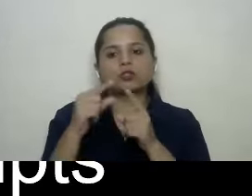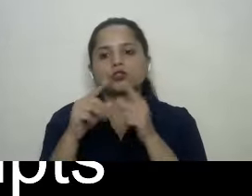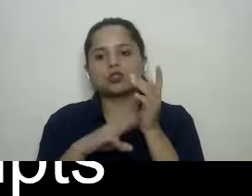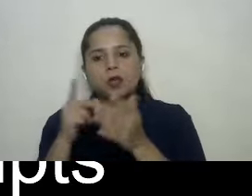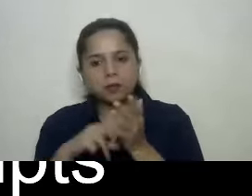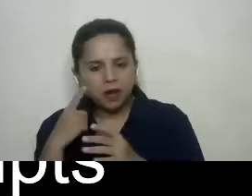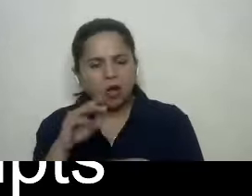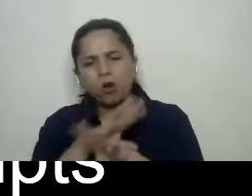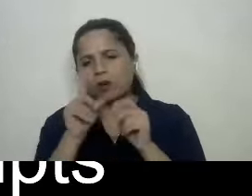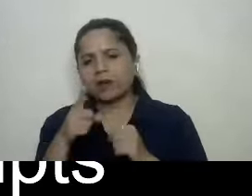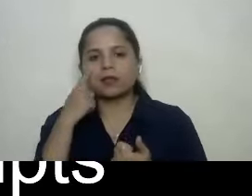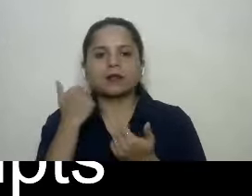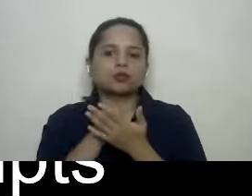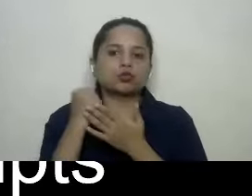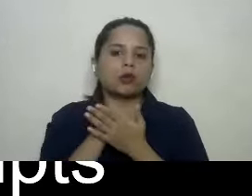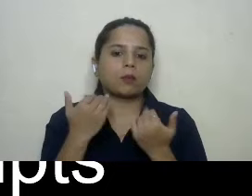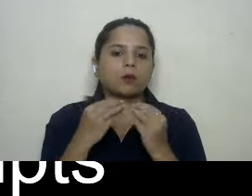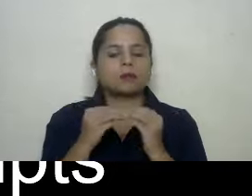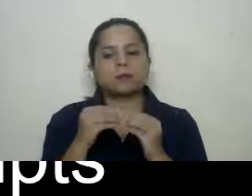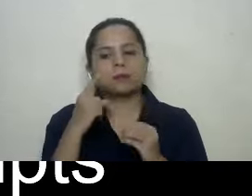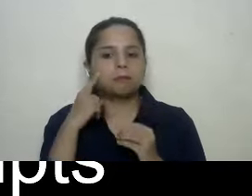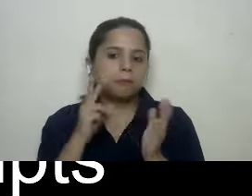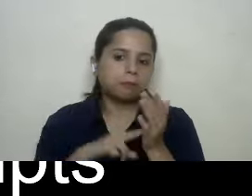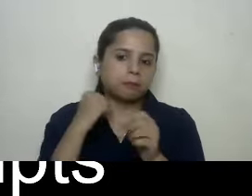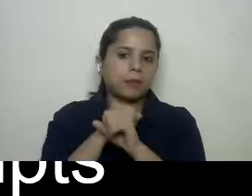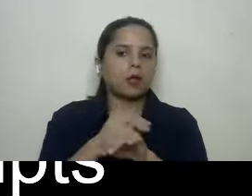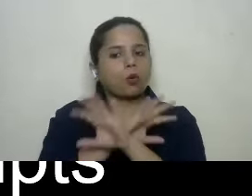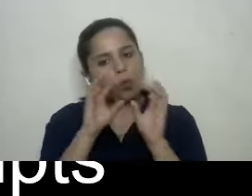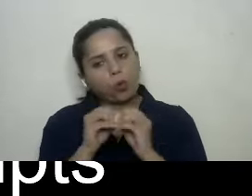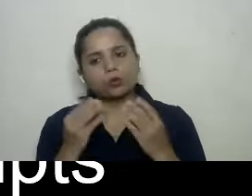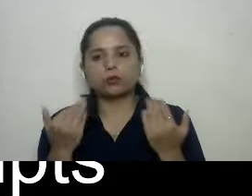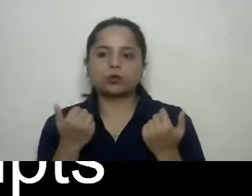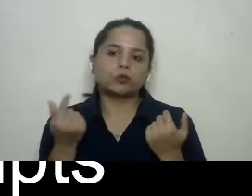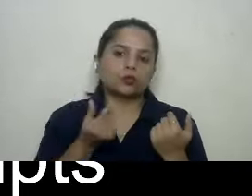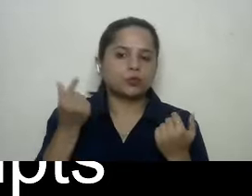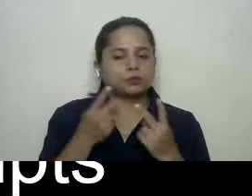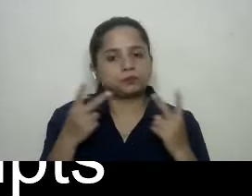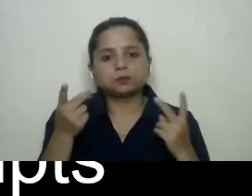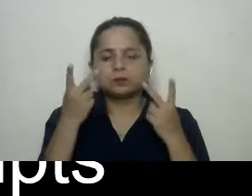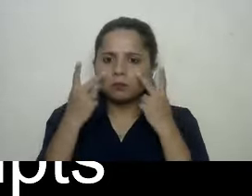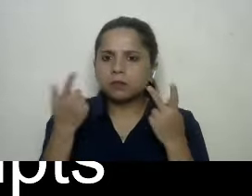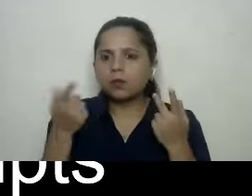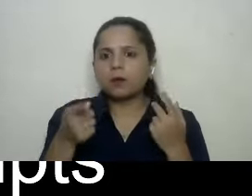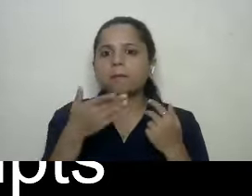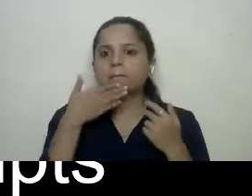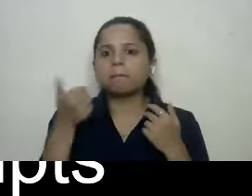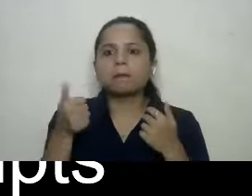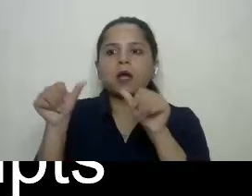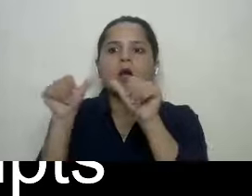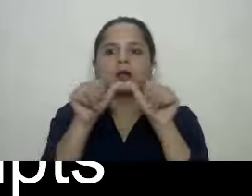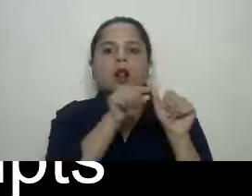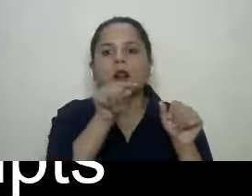all, or Bing, you can try that and those, and see which gives you the best response.